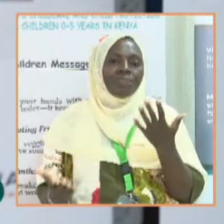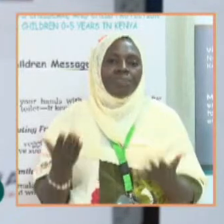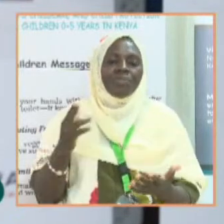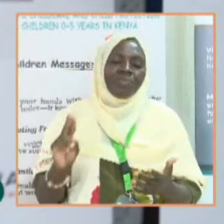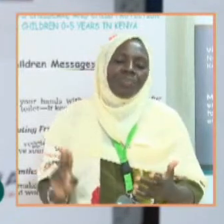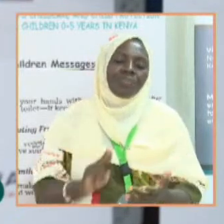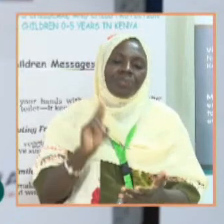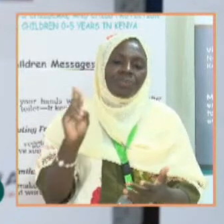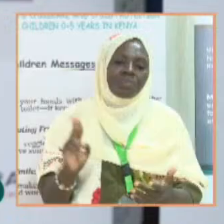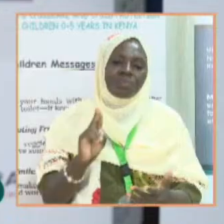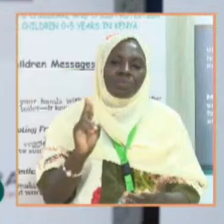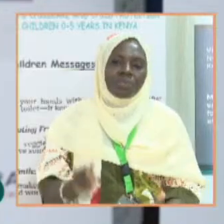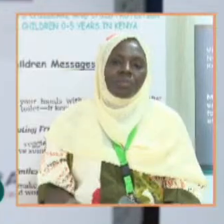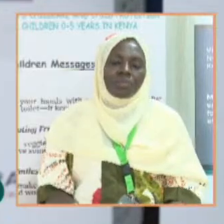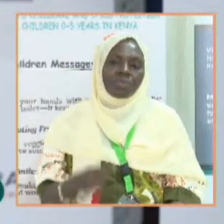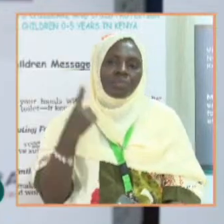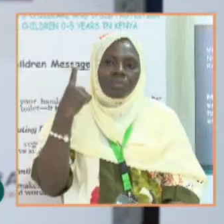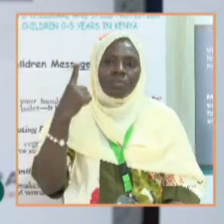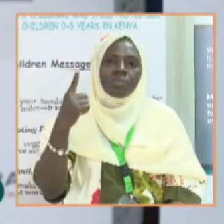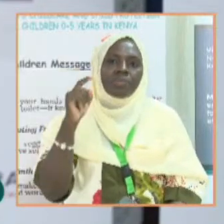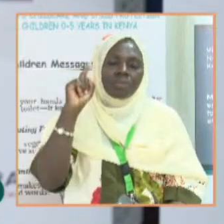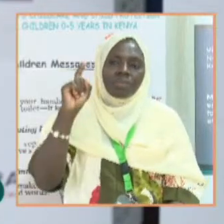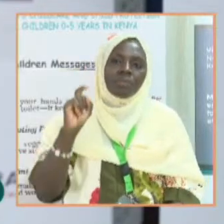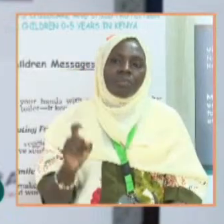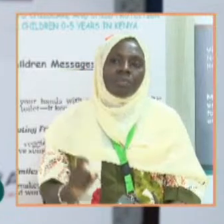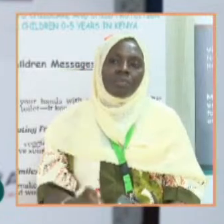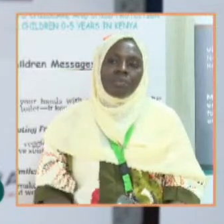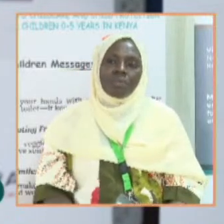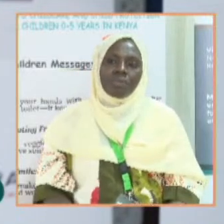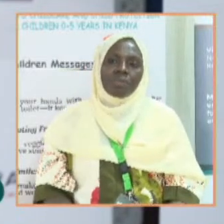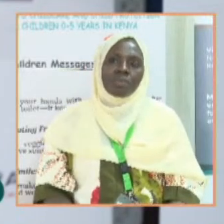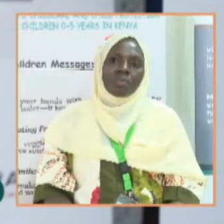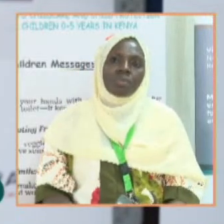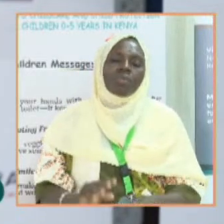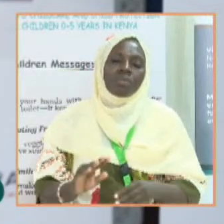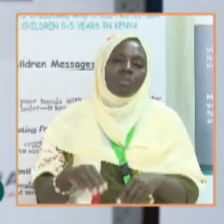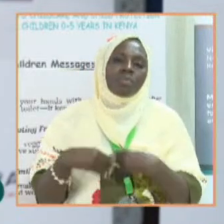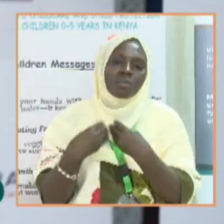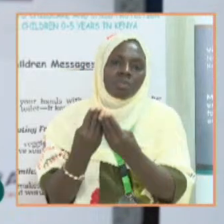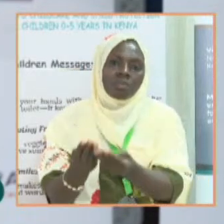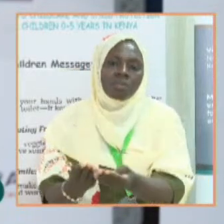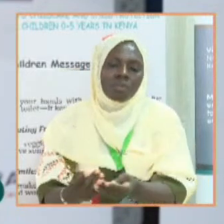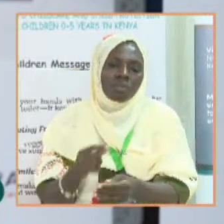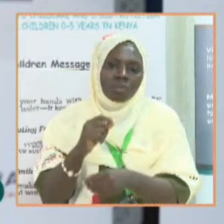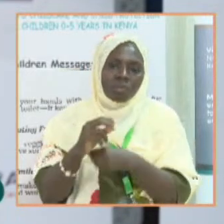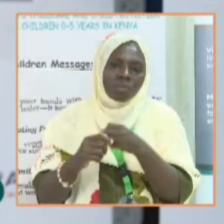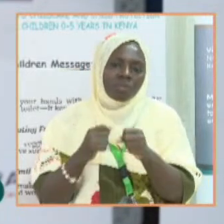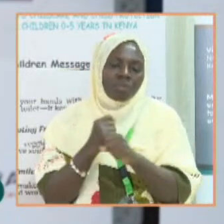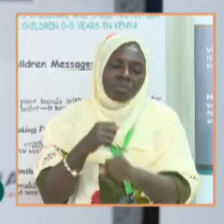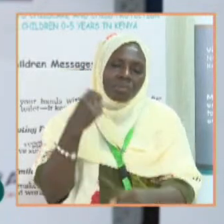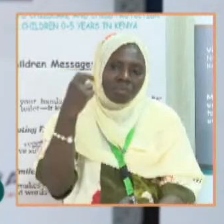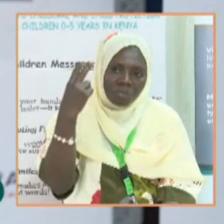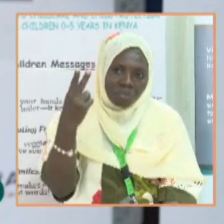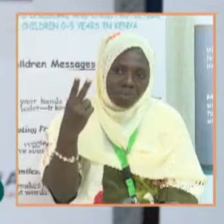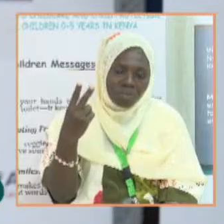expenditure. So of the 1% which was allocated for the 2 years, all of it was expended, which is a good